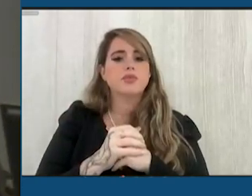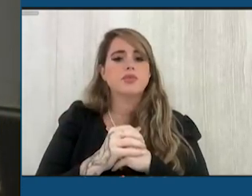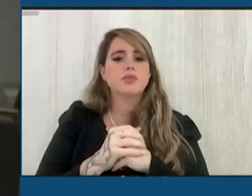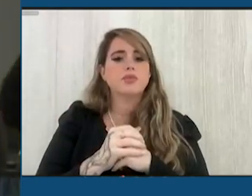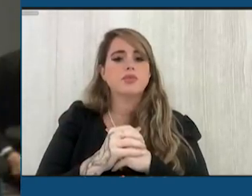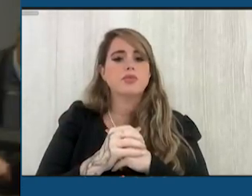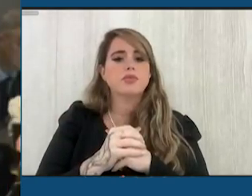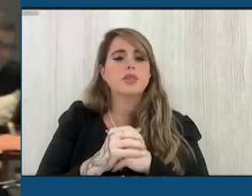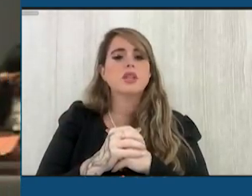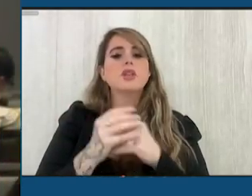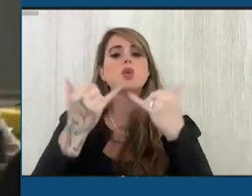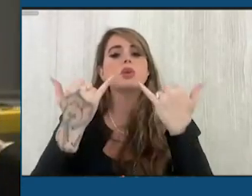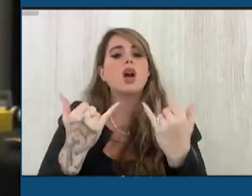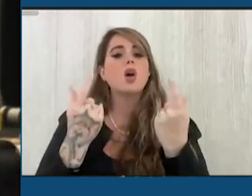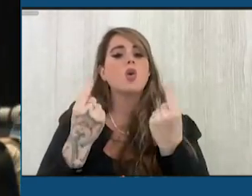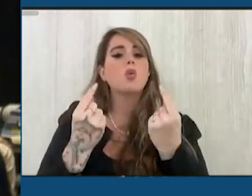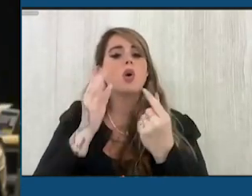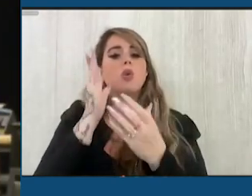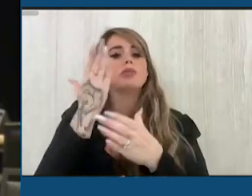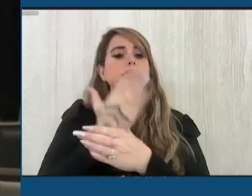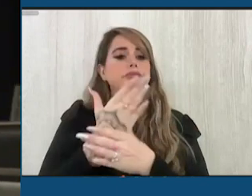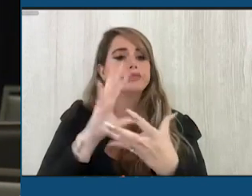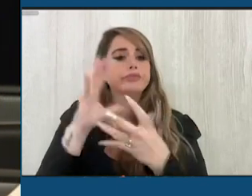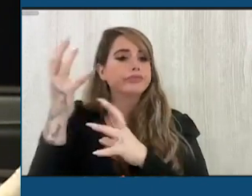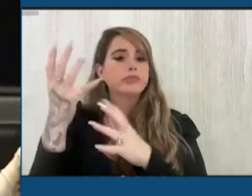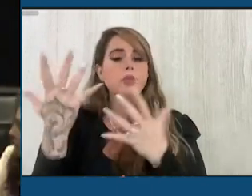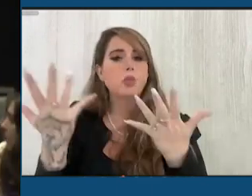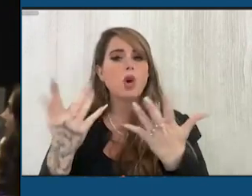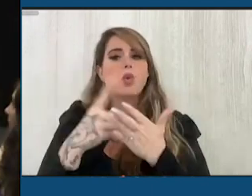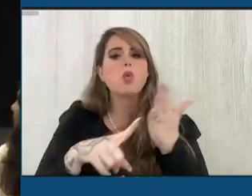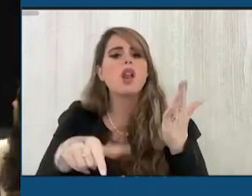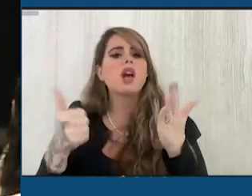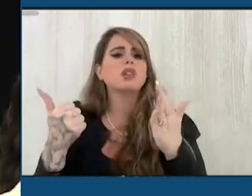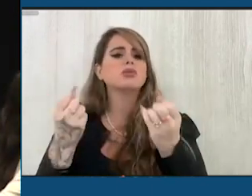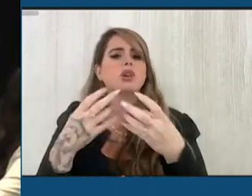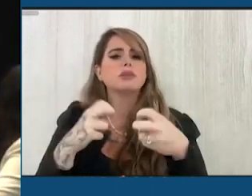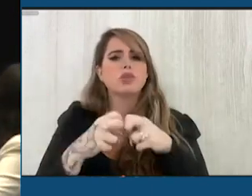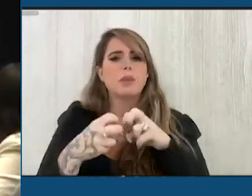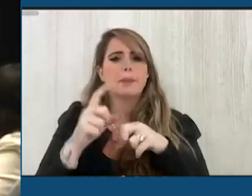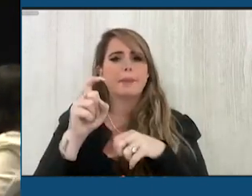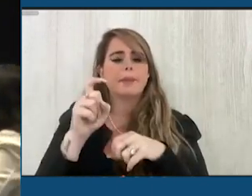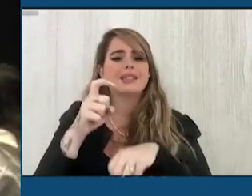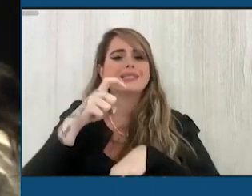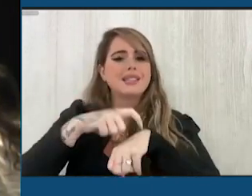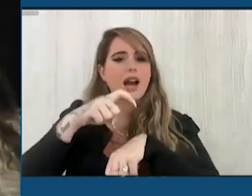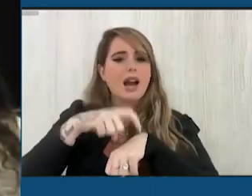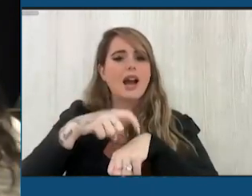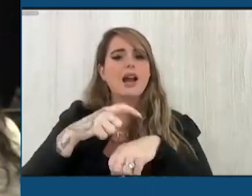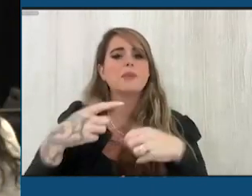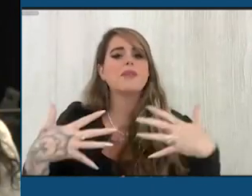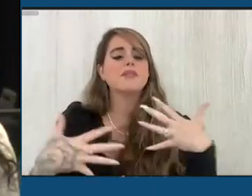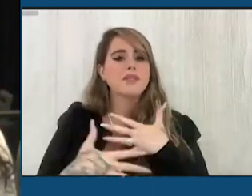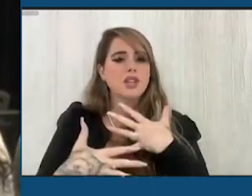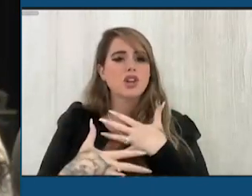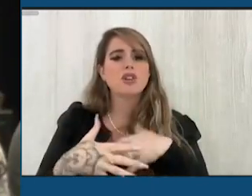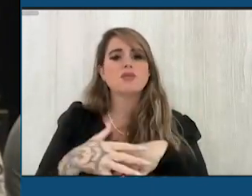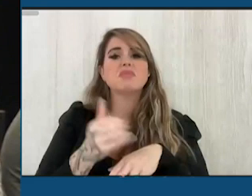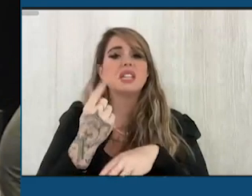So what gets in the way? What else gets in the way? Time, fear. Anyone?